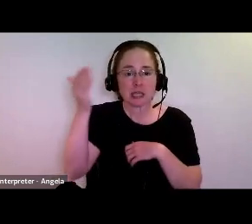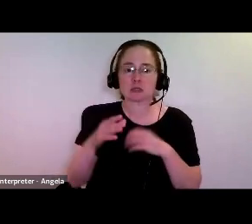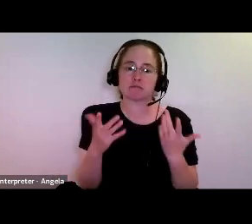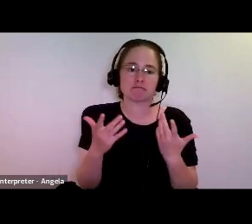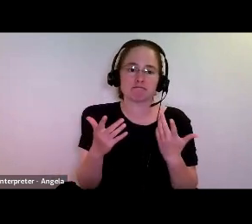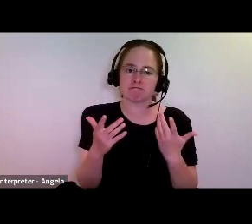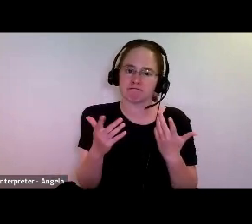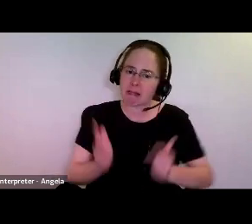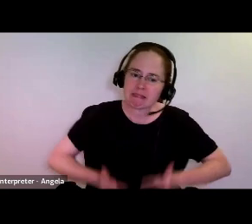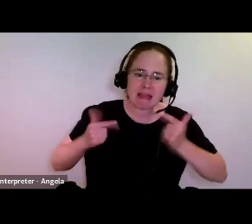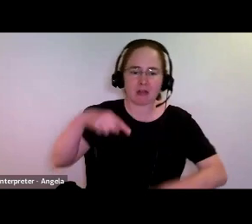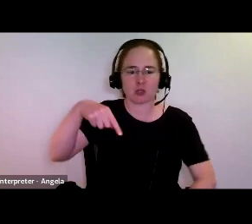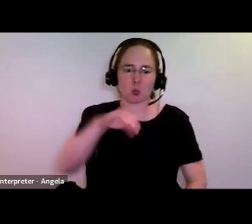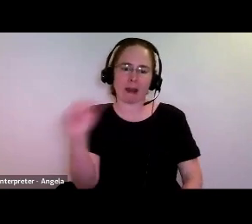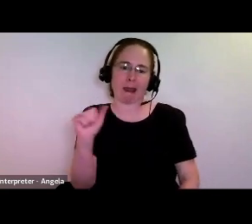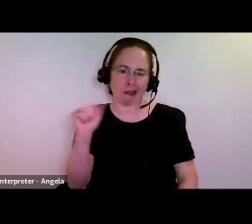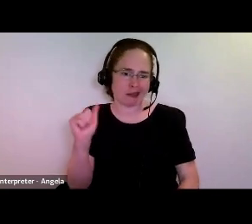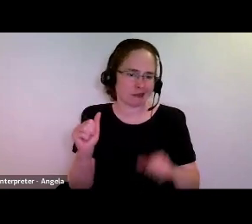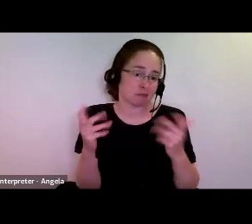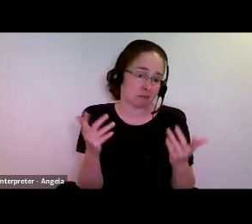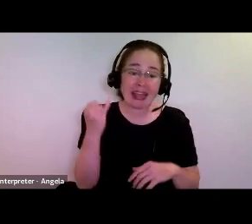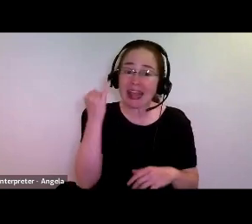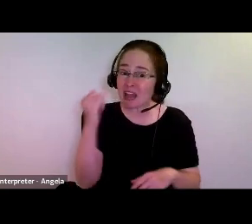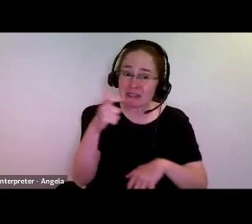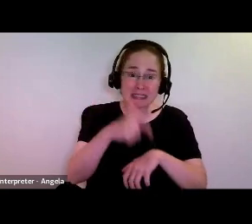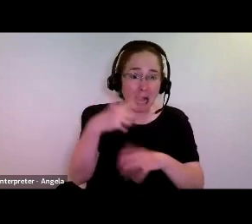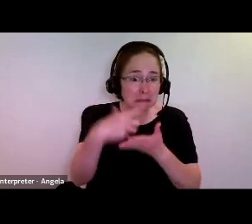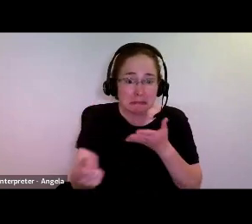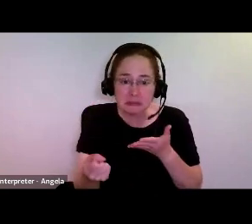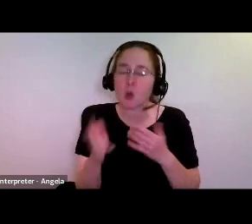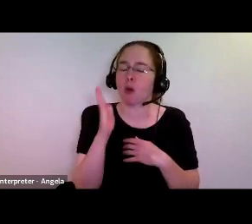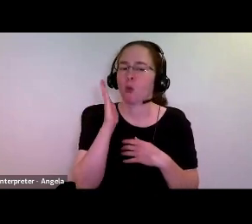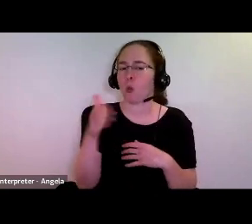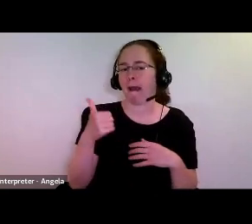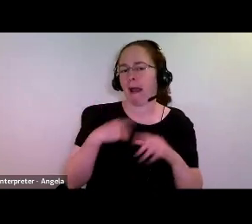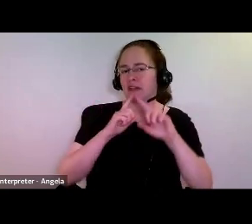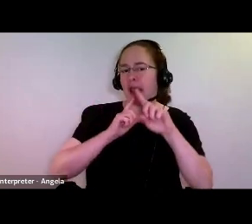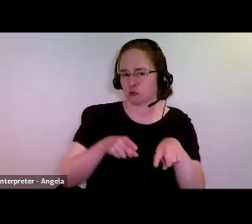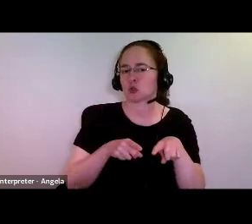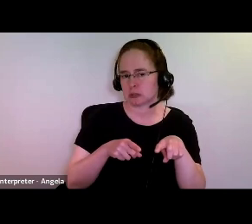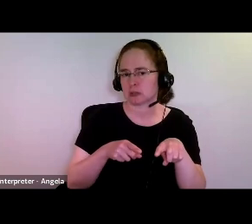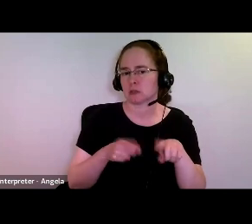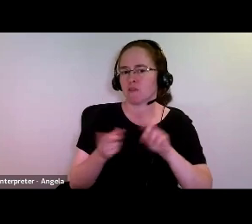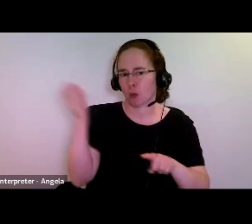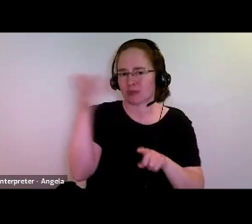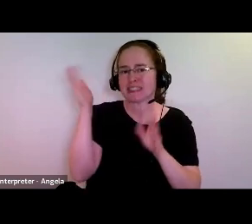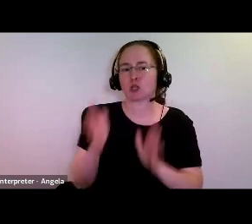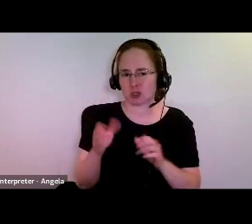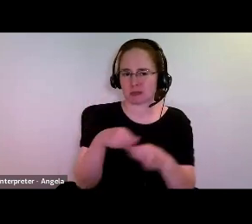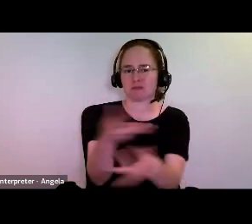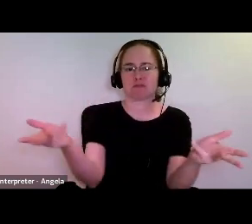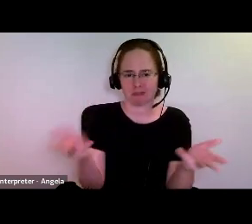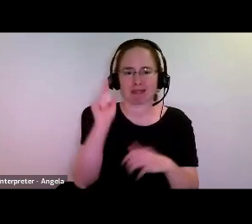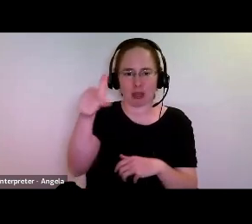a live Q&A session. Even if we don't get to those questions, we will have answers from our presenters sent out.